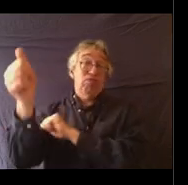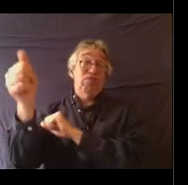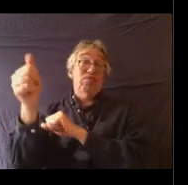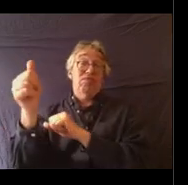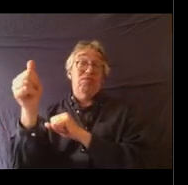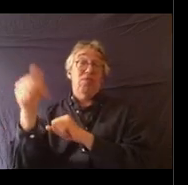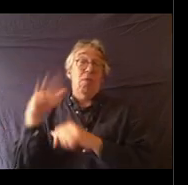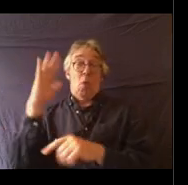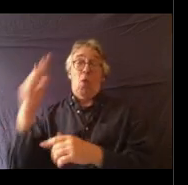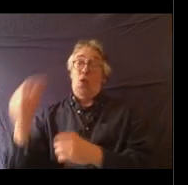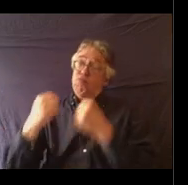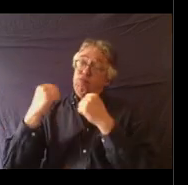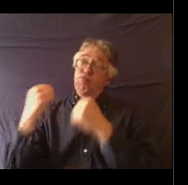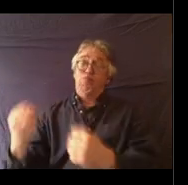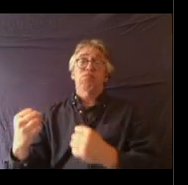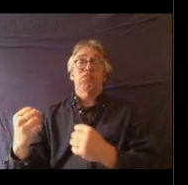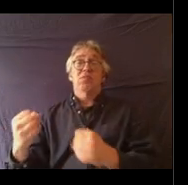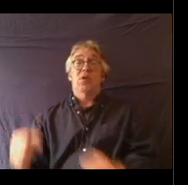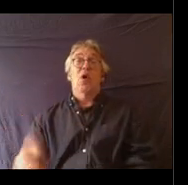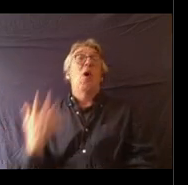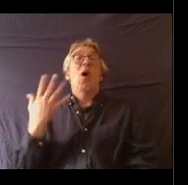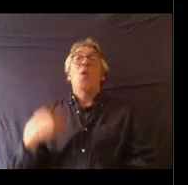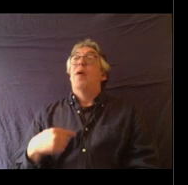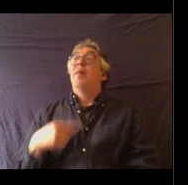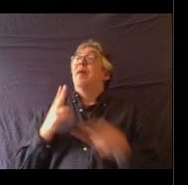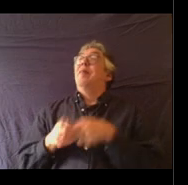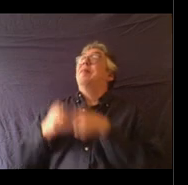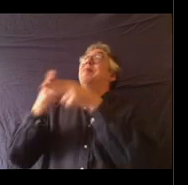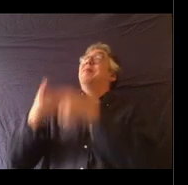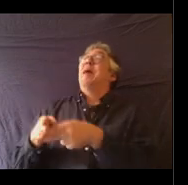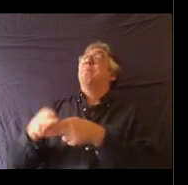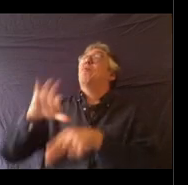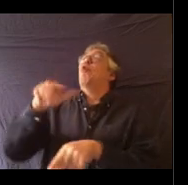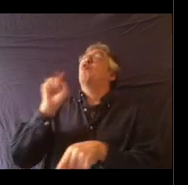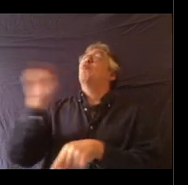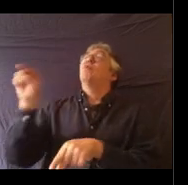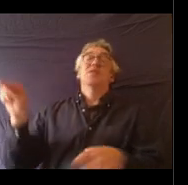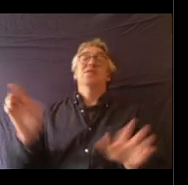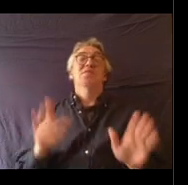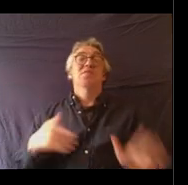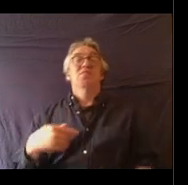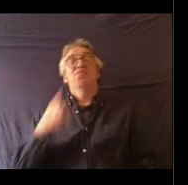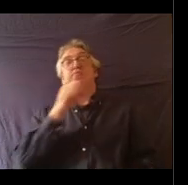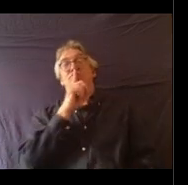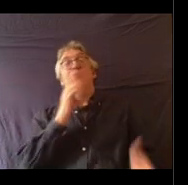bolder in their approach. I don't want to name now the countries, but this is